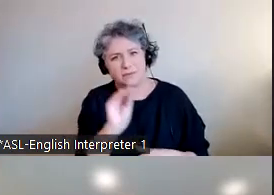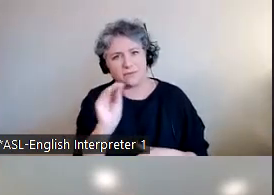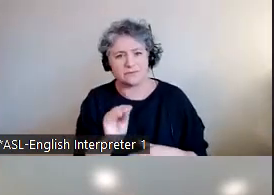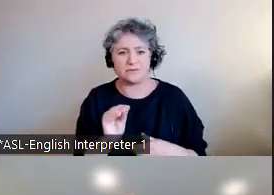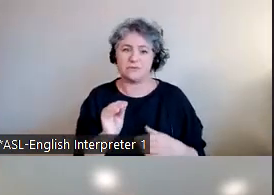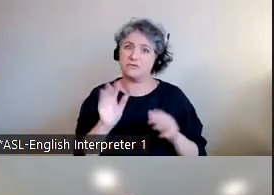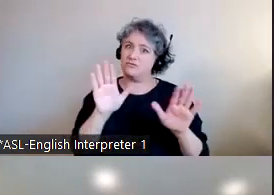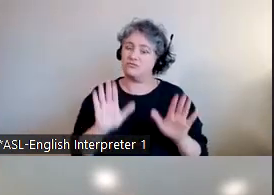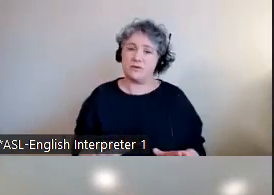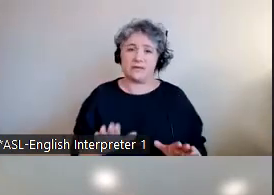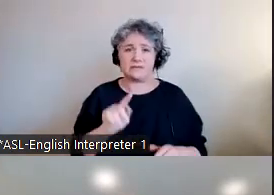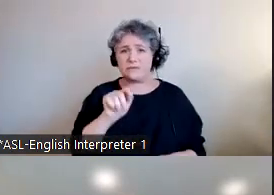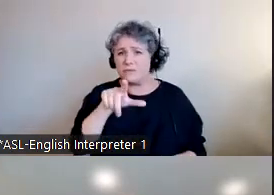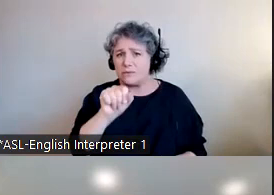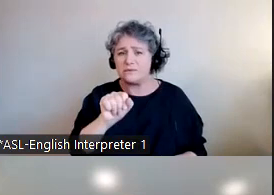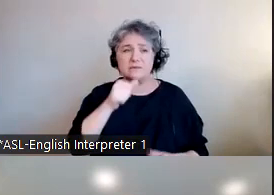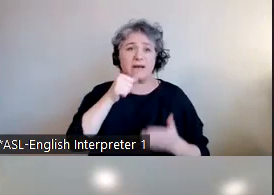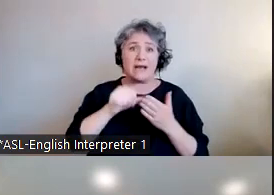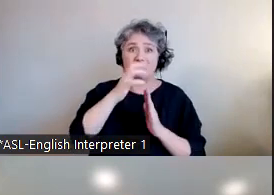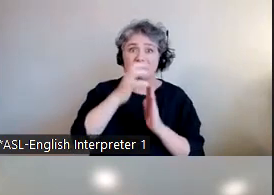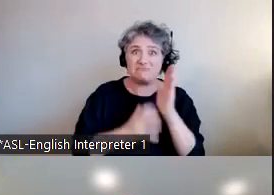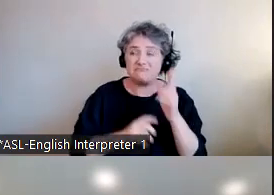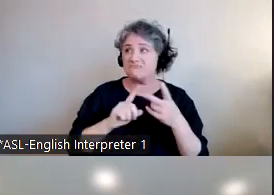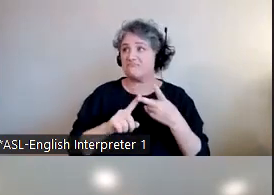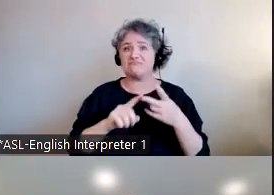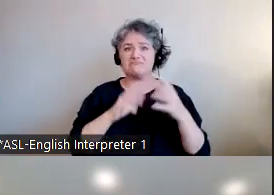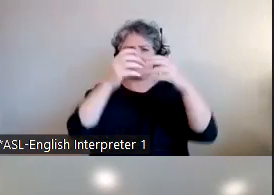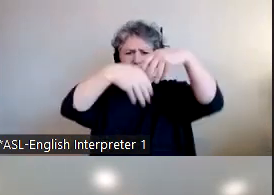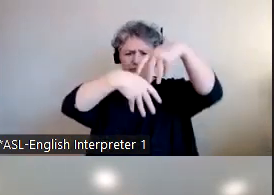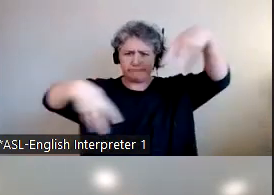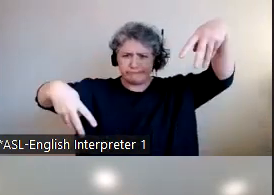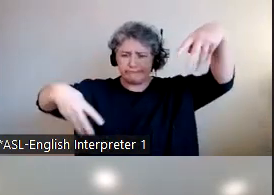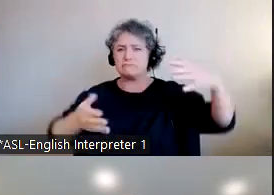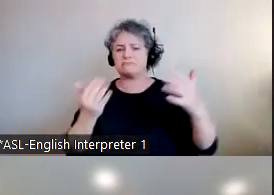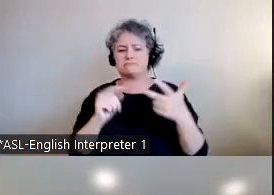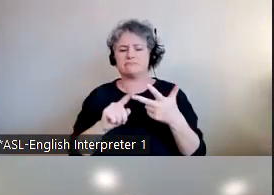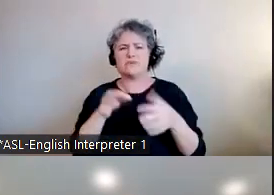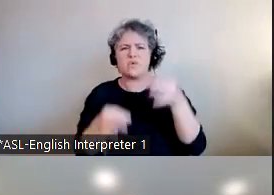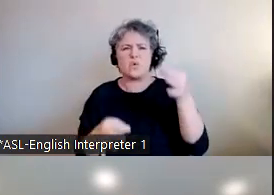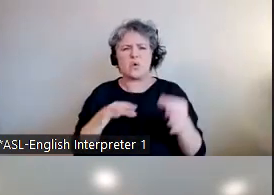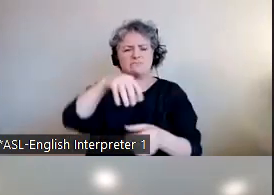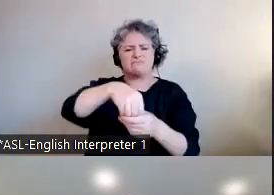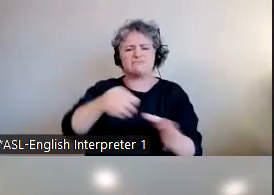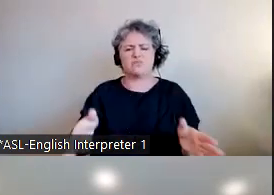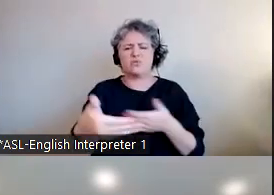here, like letter writing tools, flow charts, illustrations of courtrooms, checklists,